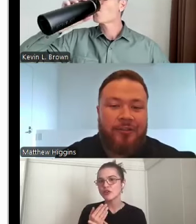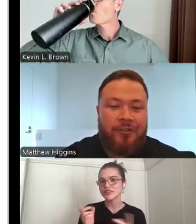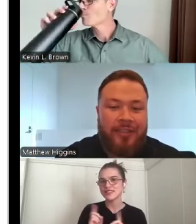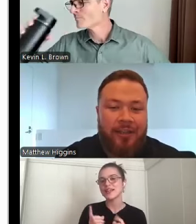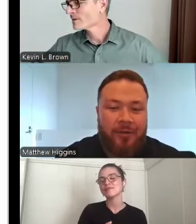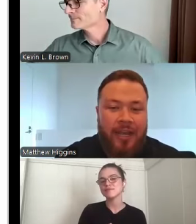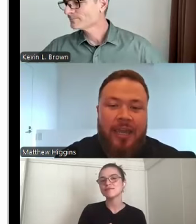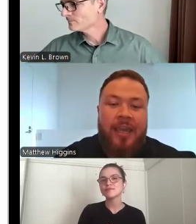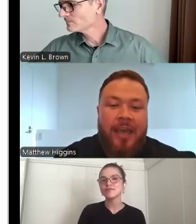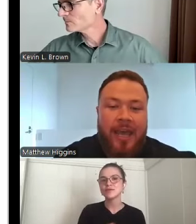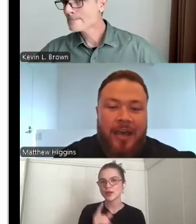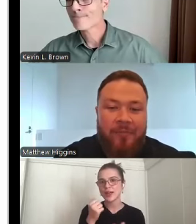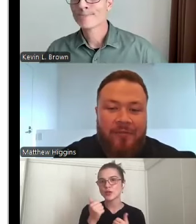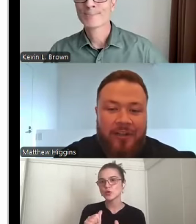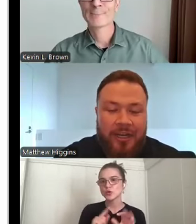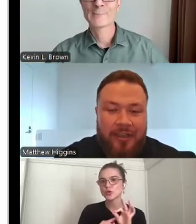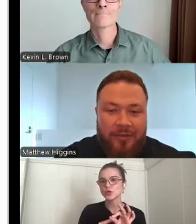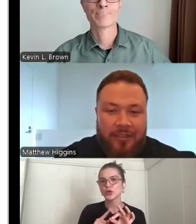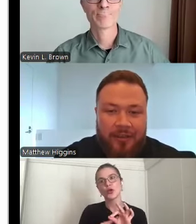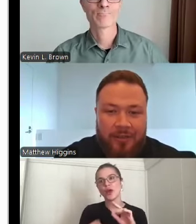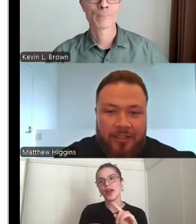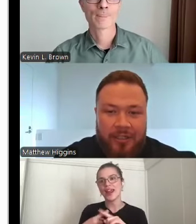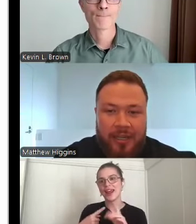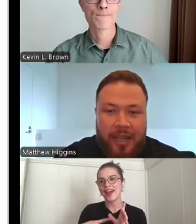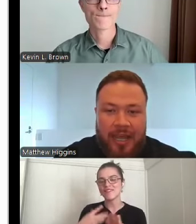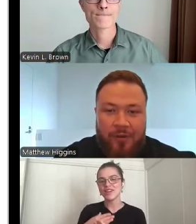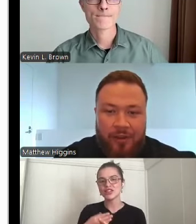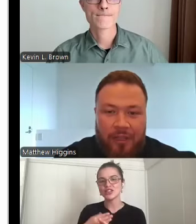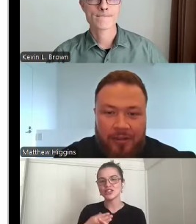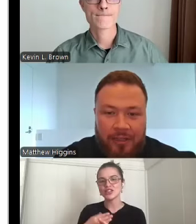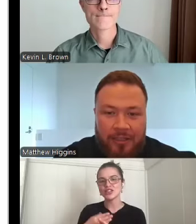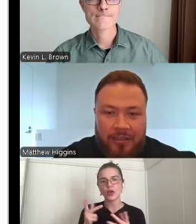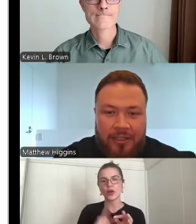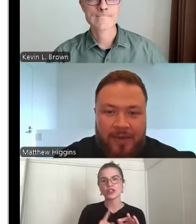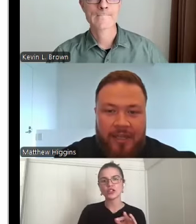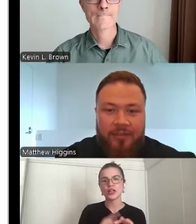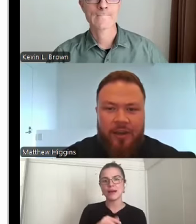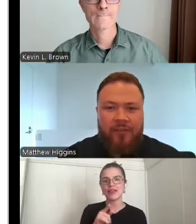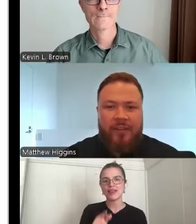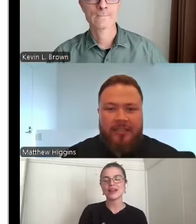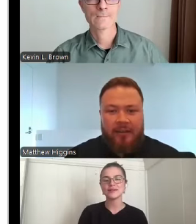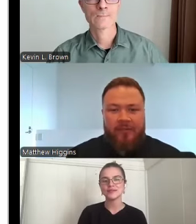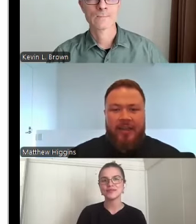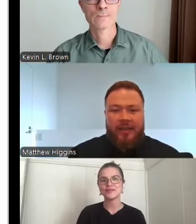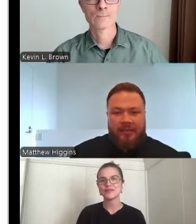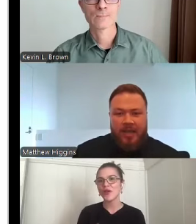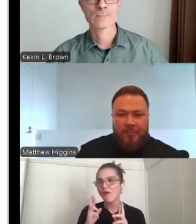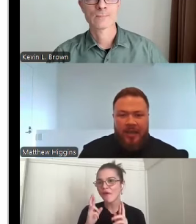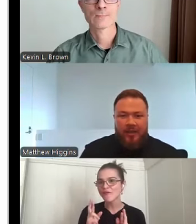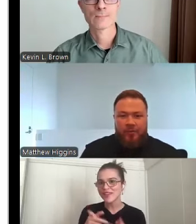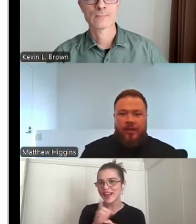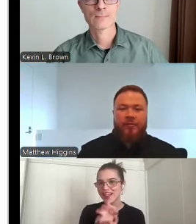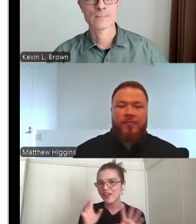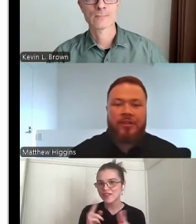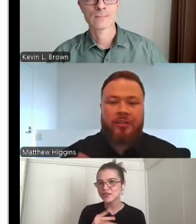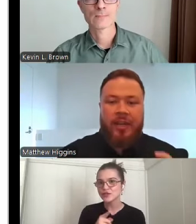absolutely do use that Q&A function. I think there was another question earlier in the session about that. So hopefully that's clarified that. There's